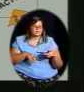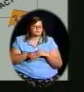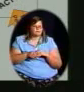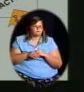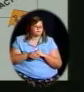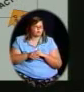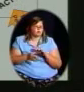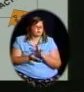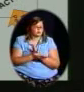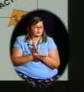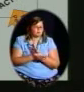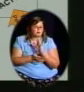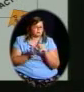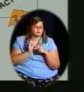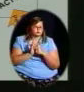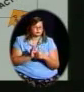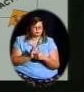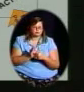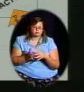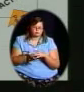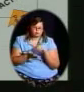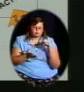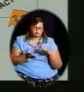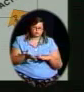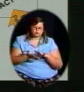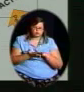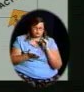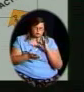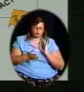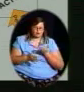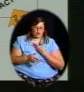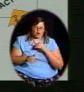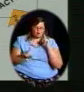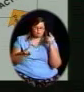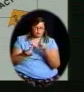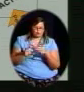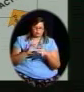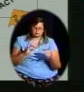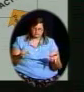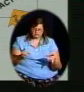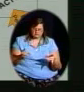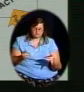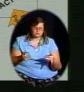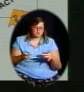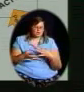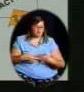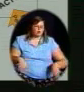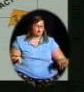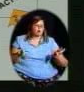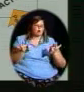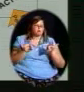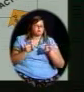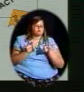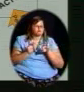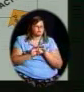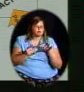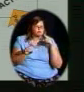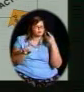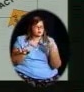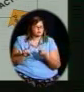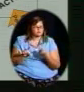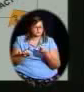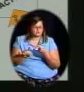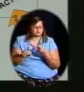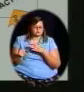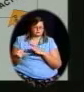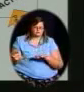is indicating what student learning, some of our goal statements in there, some of our improvement objectives and our strategies and our